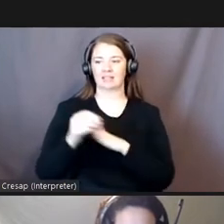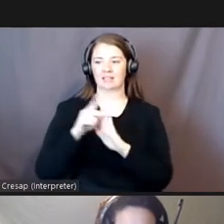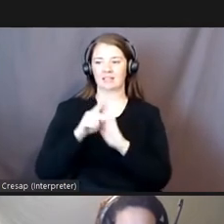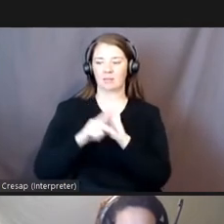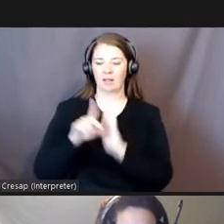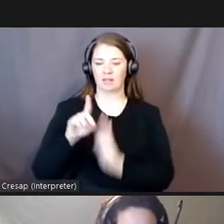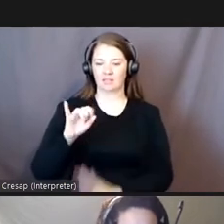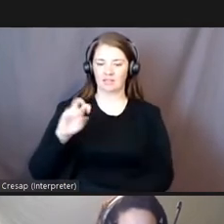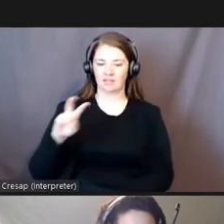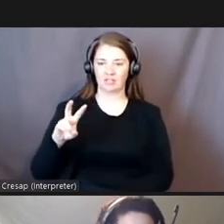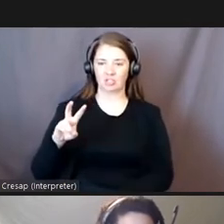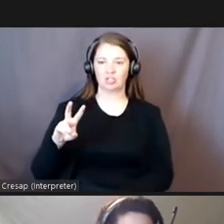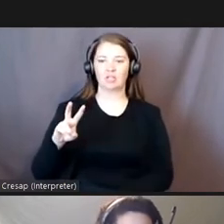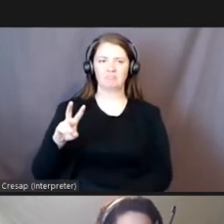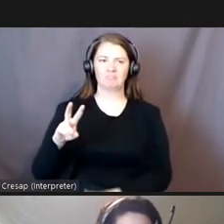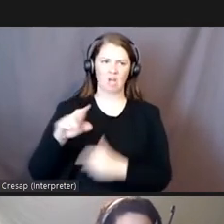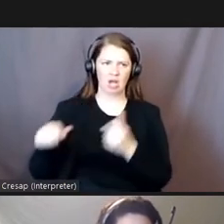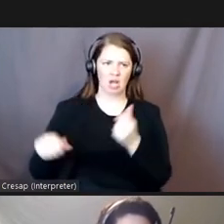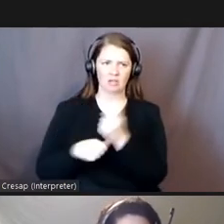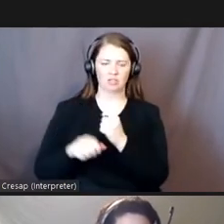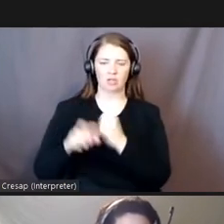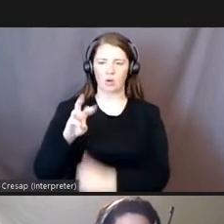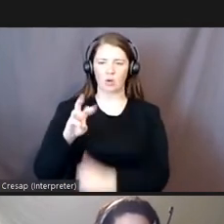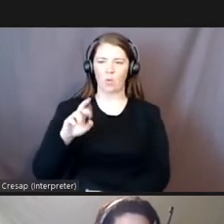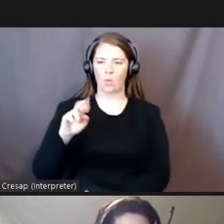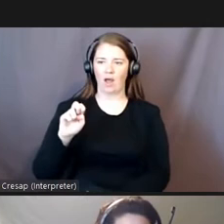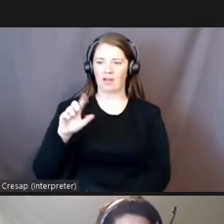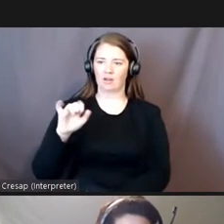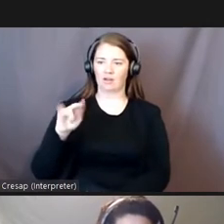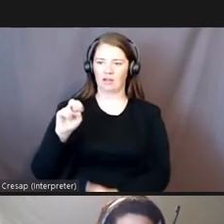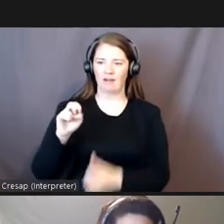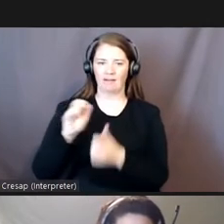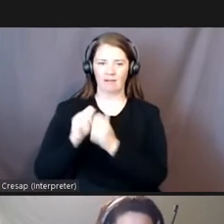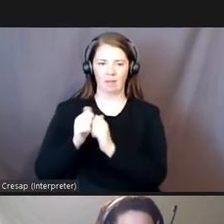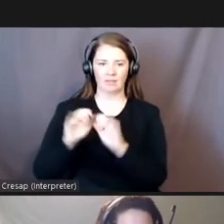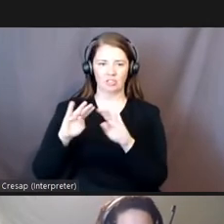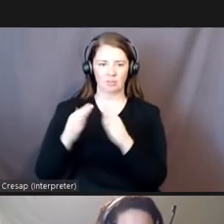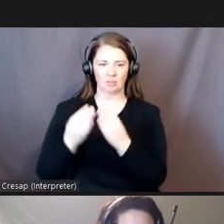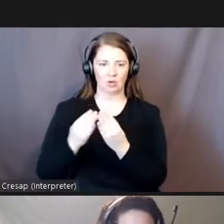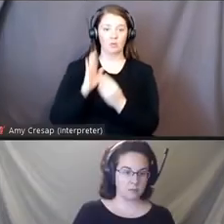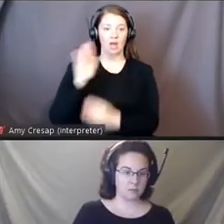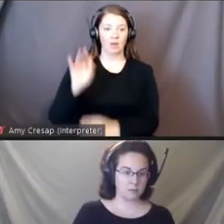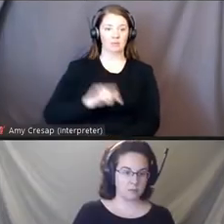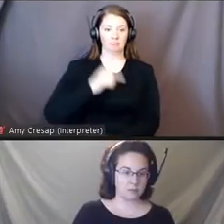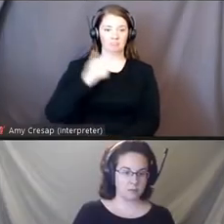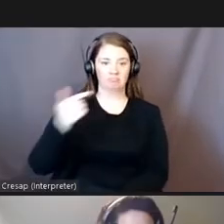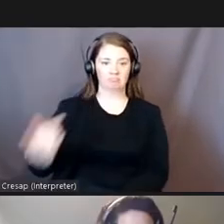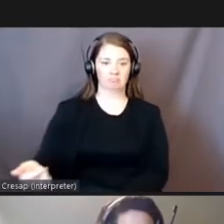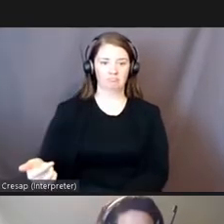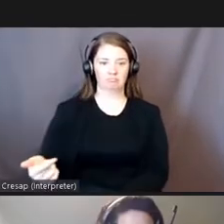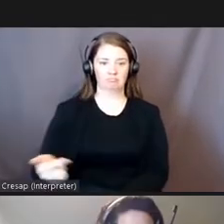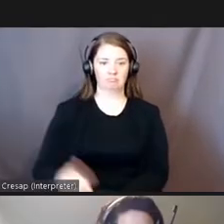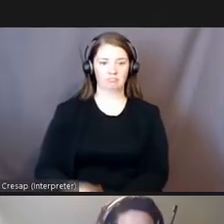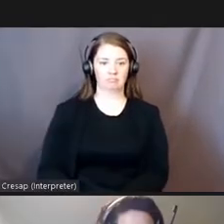the Wireline Competition Bureau. Let me turn it over to Haley.